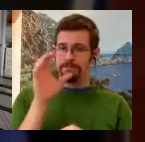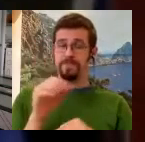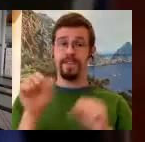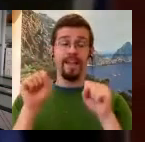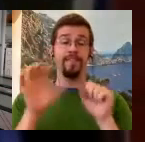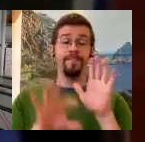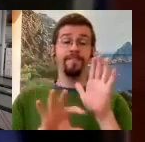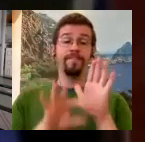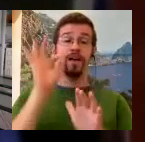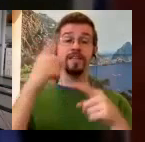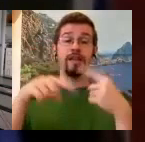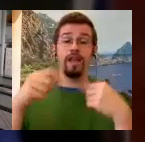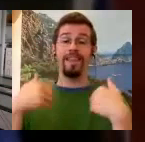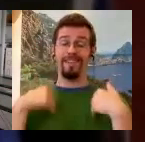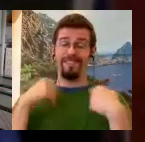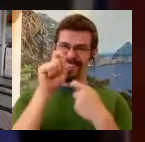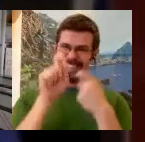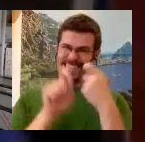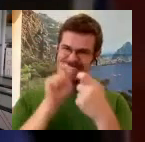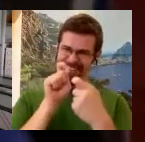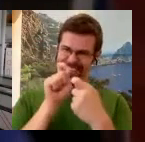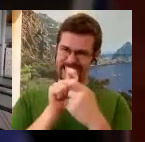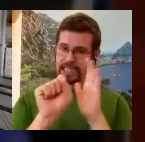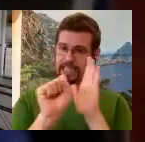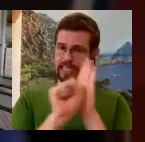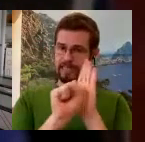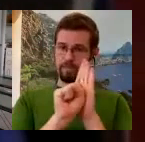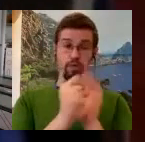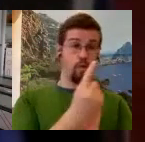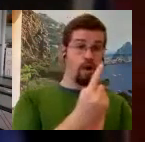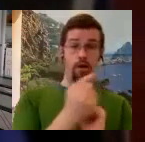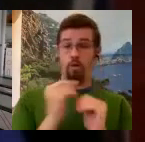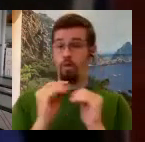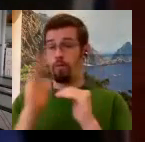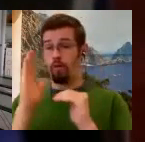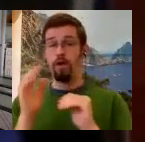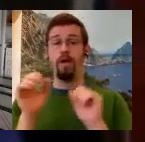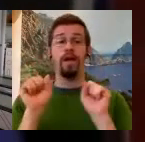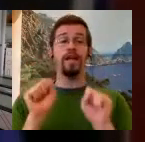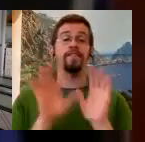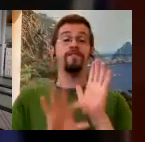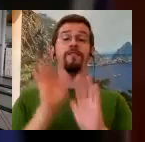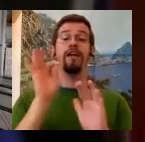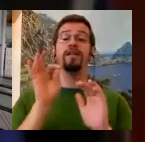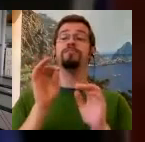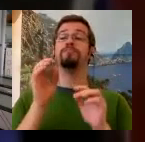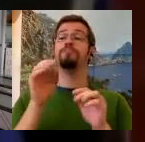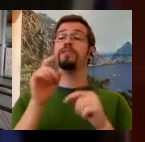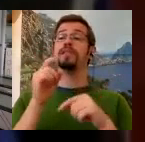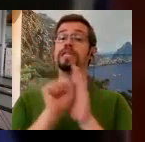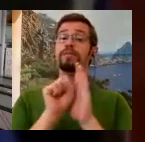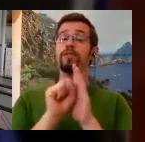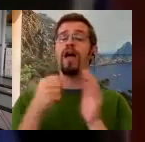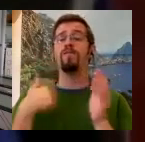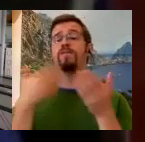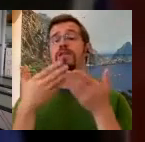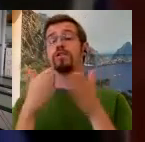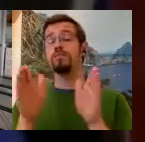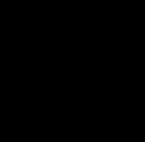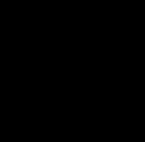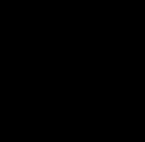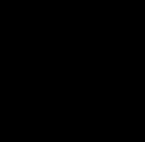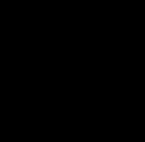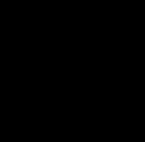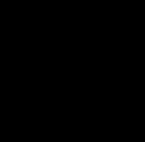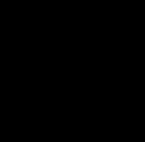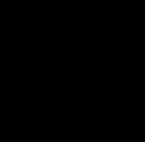exact symbols, one or more. You can find signs that have general symbols. You want a specific hand shape, but you